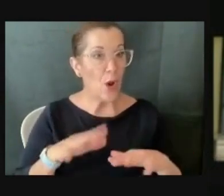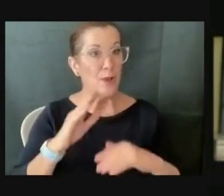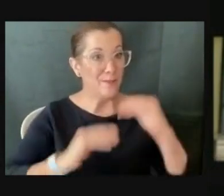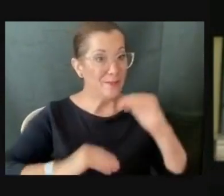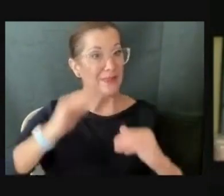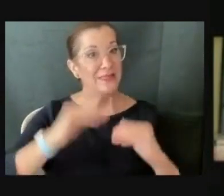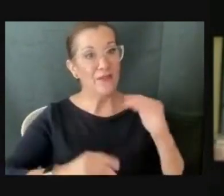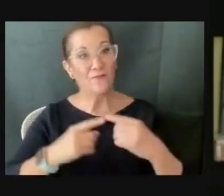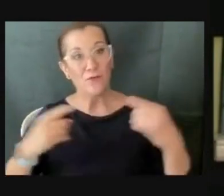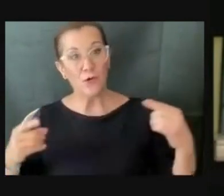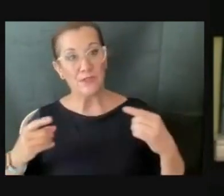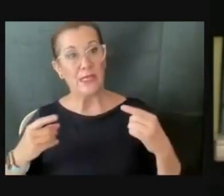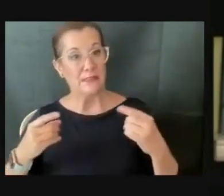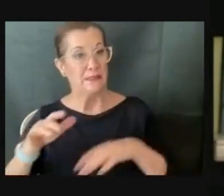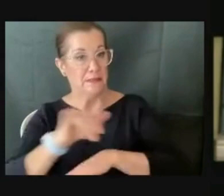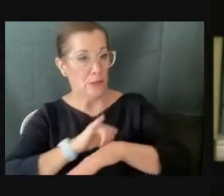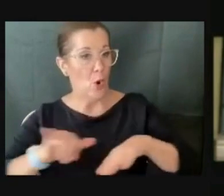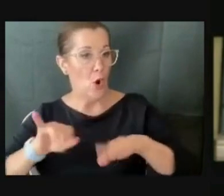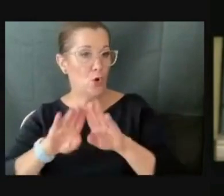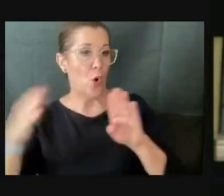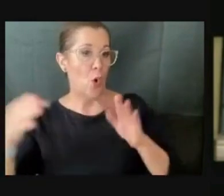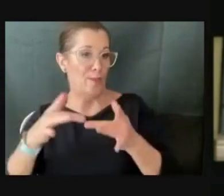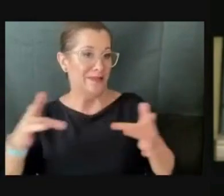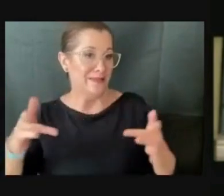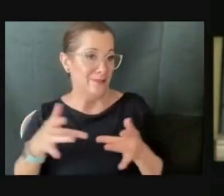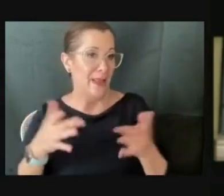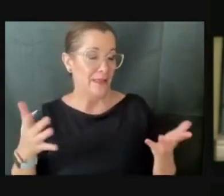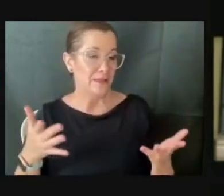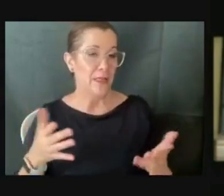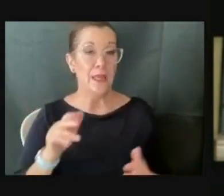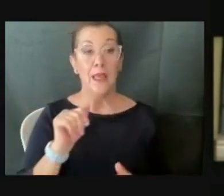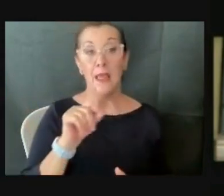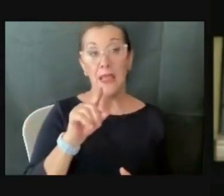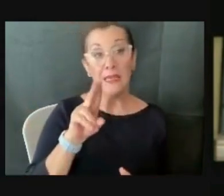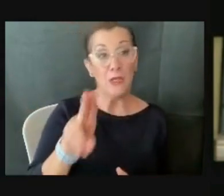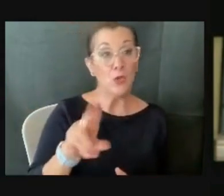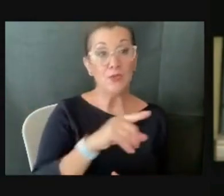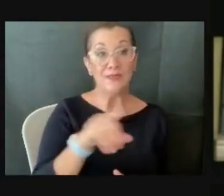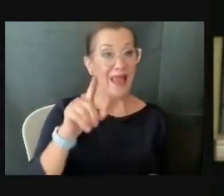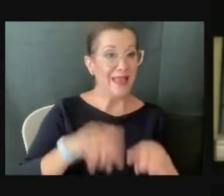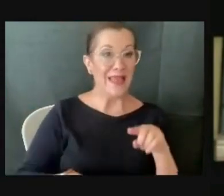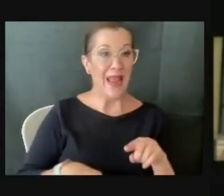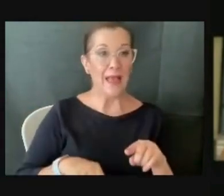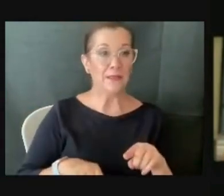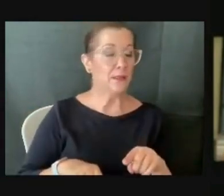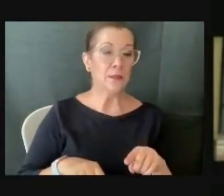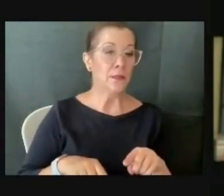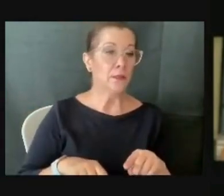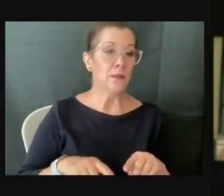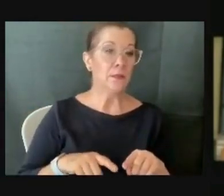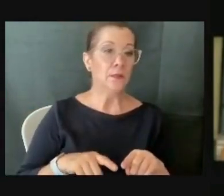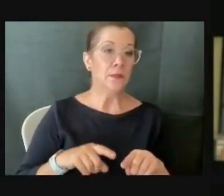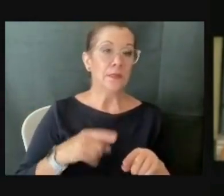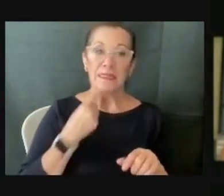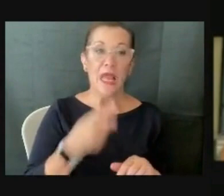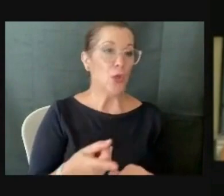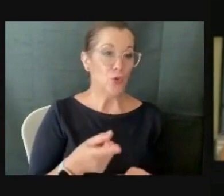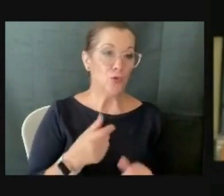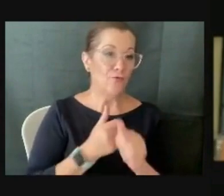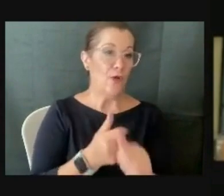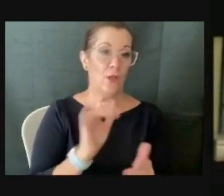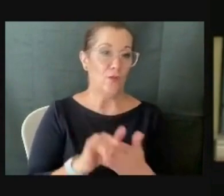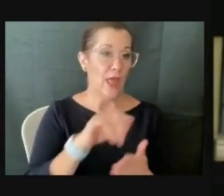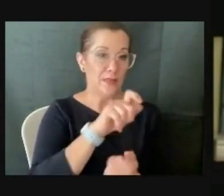buildings versus open space. So when it comes to ADUs, they can't hold you to those regulations.